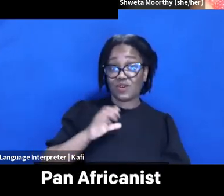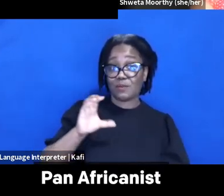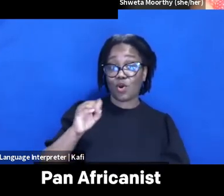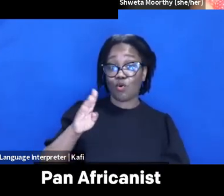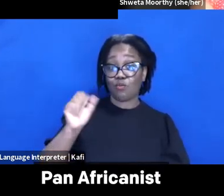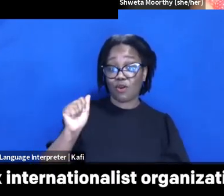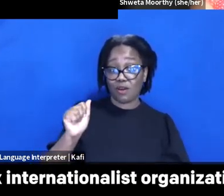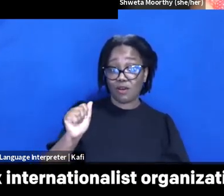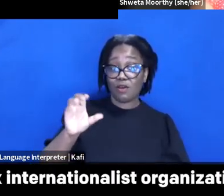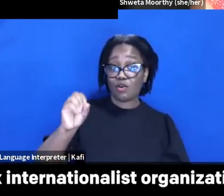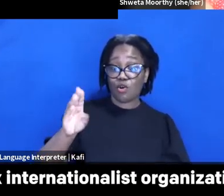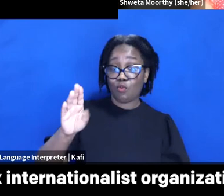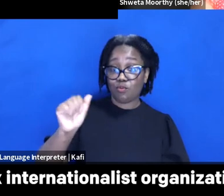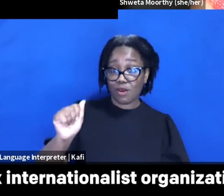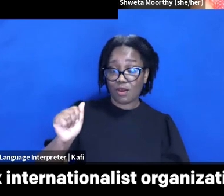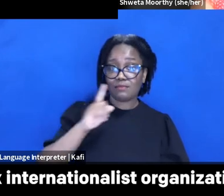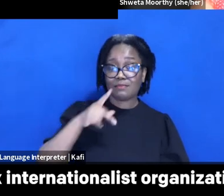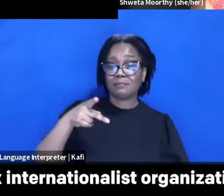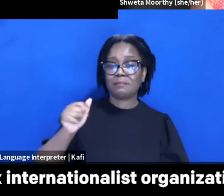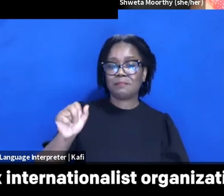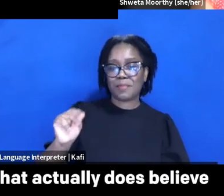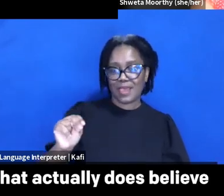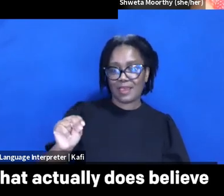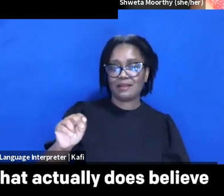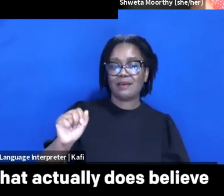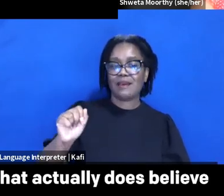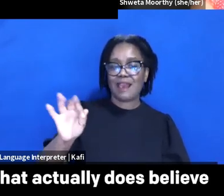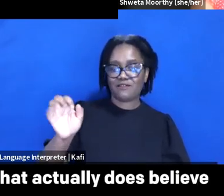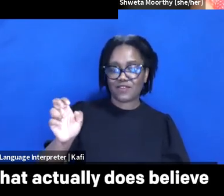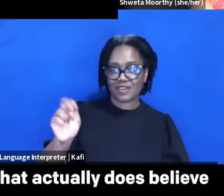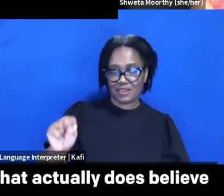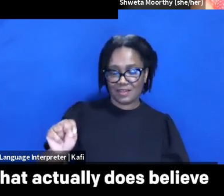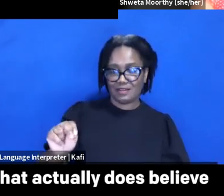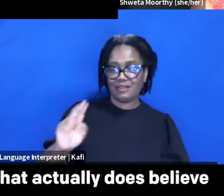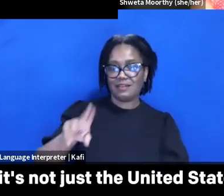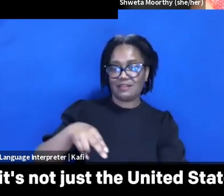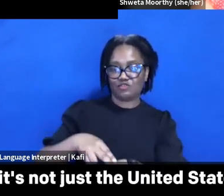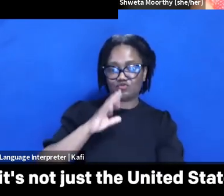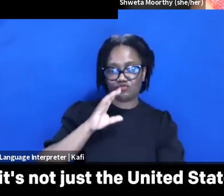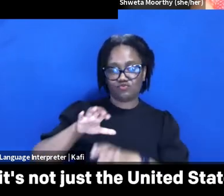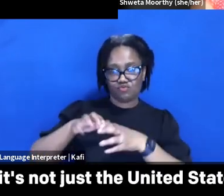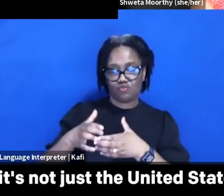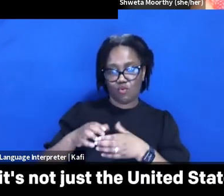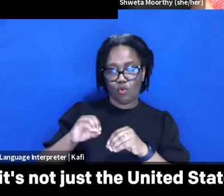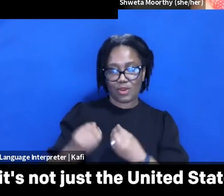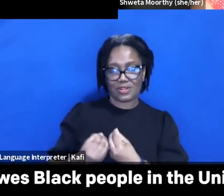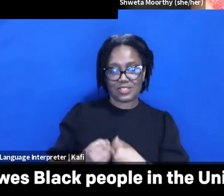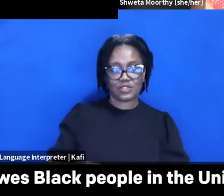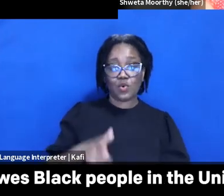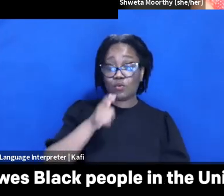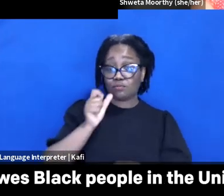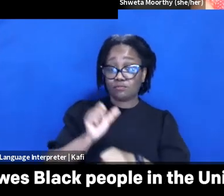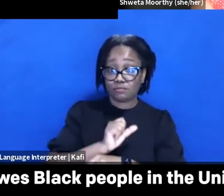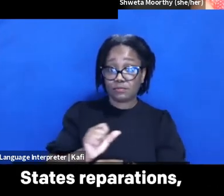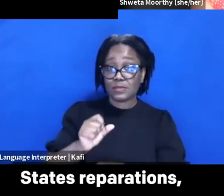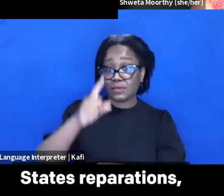Pan-Africanist international, Black internationalist organization that actually does believe that it's not just the United States who owes Black